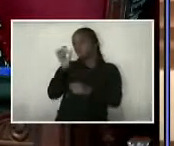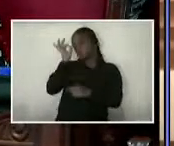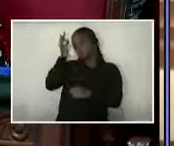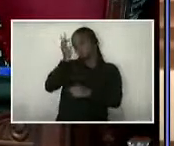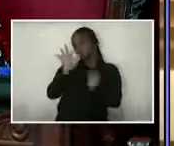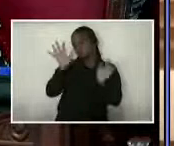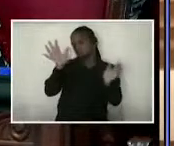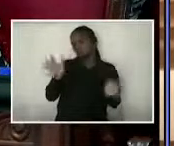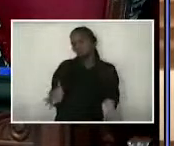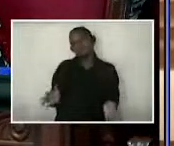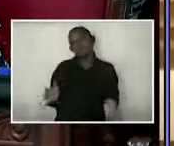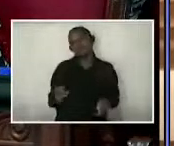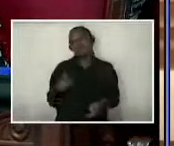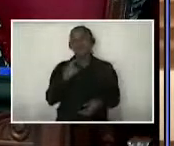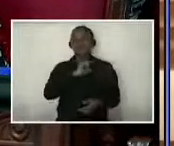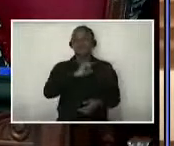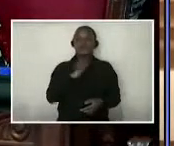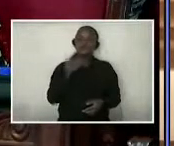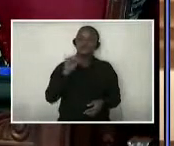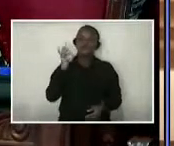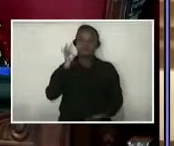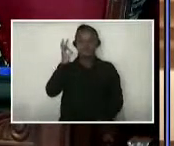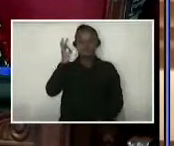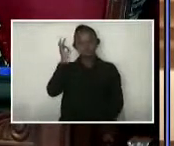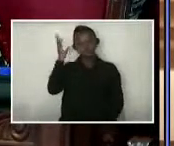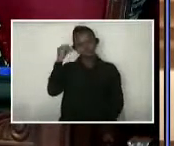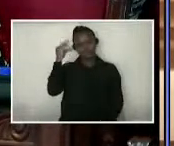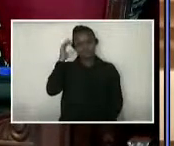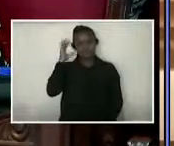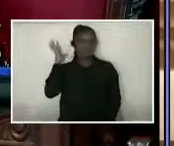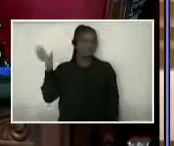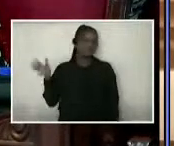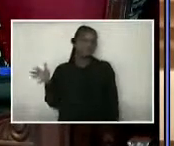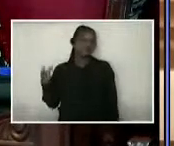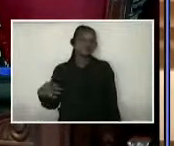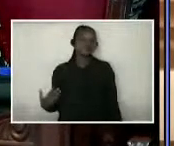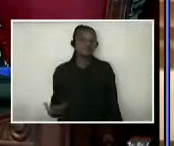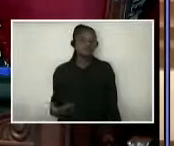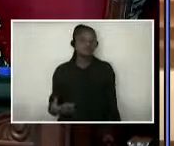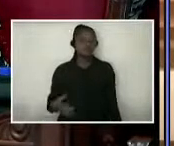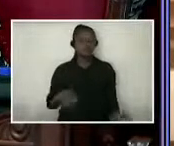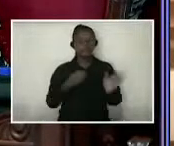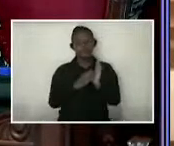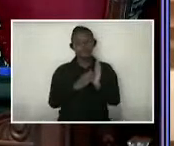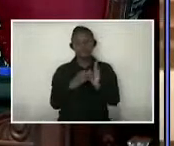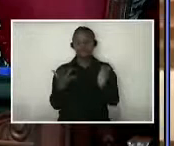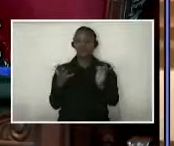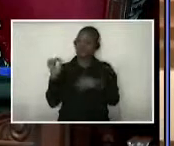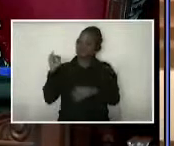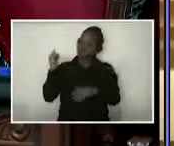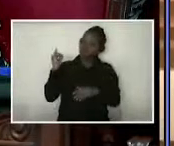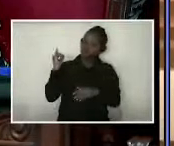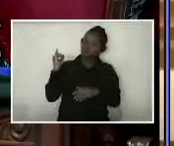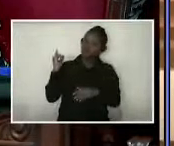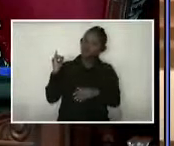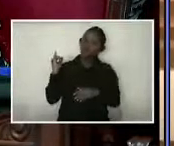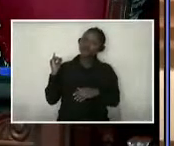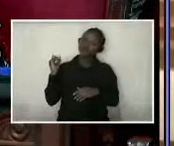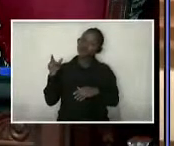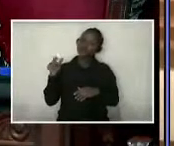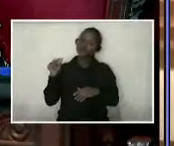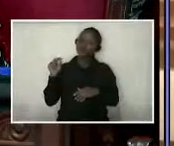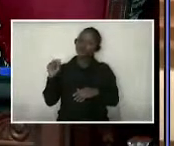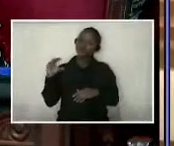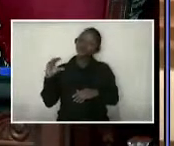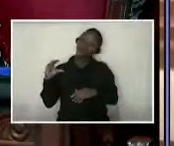expedience rather than out of a need to serve the interests of the people. For example, in Johannesburg, where the ANC won the majority of